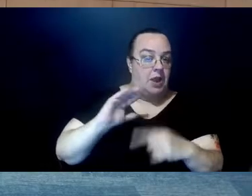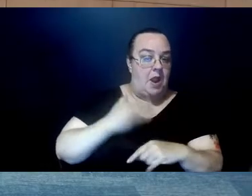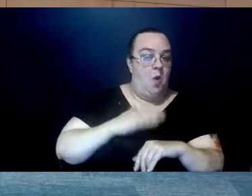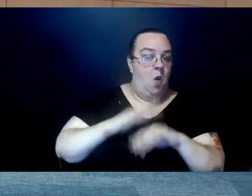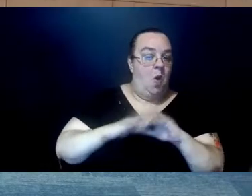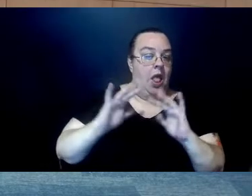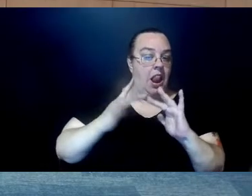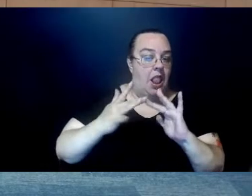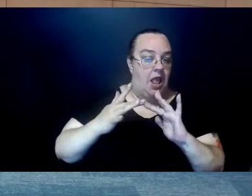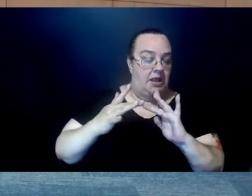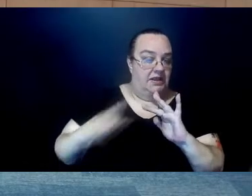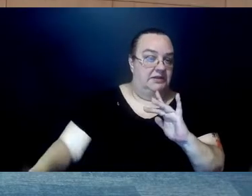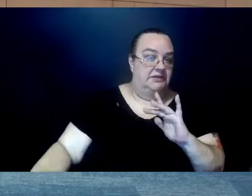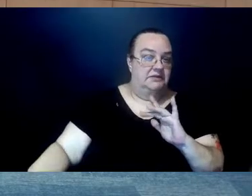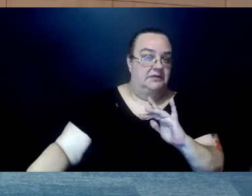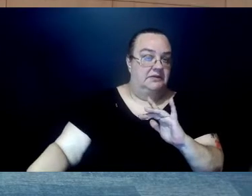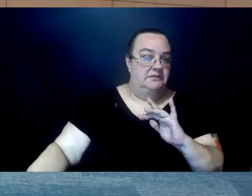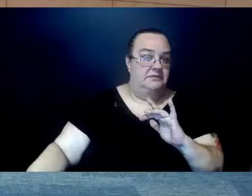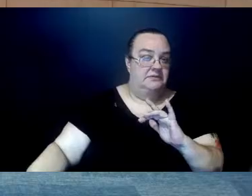online